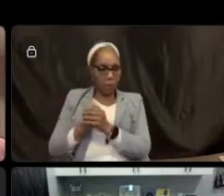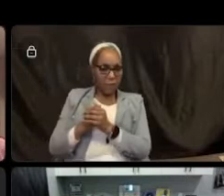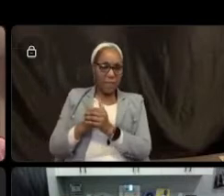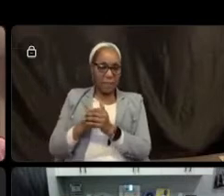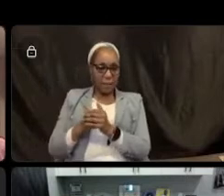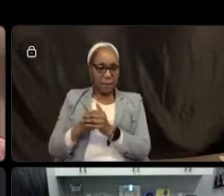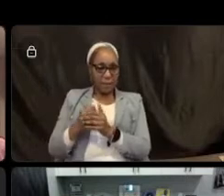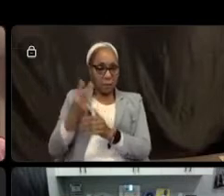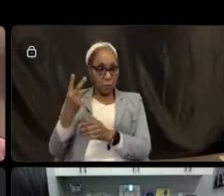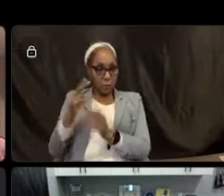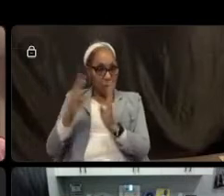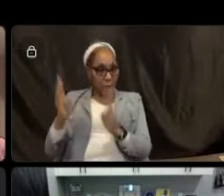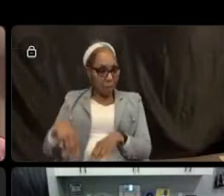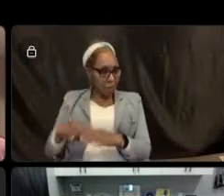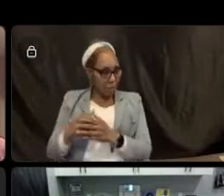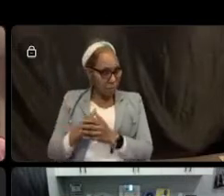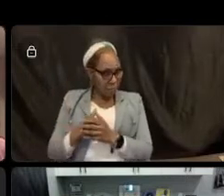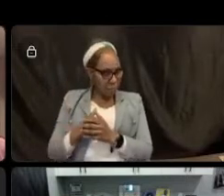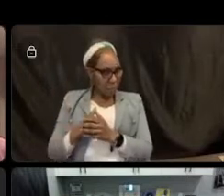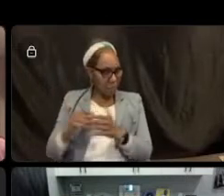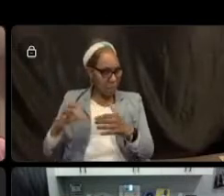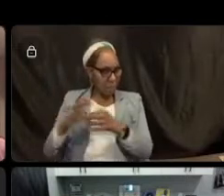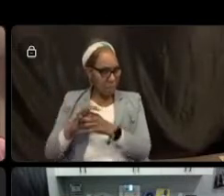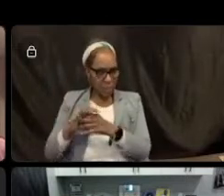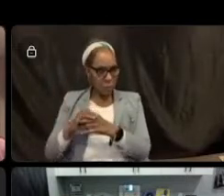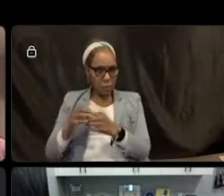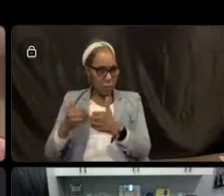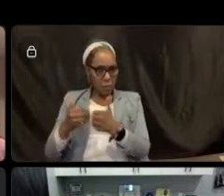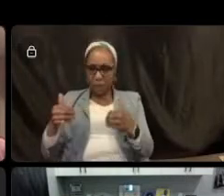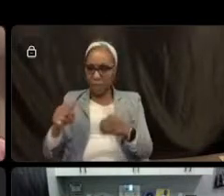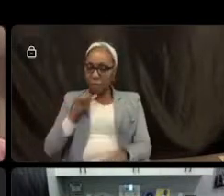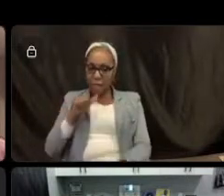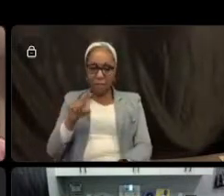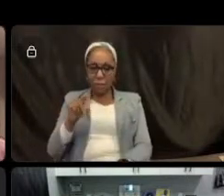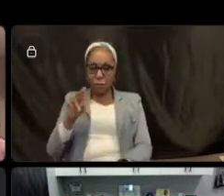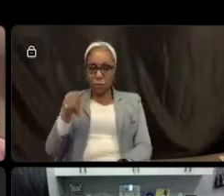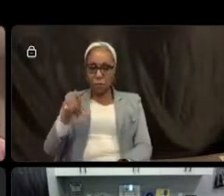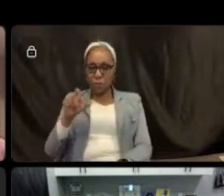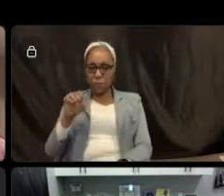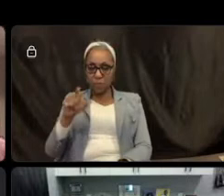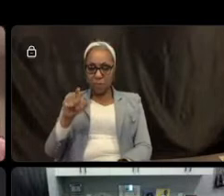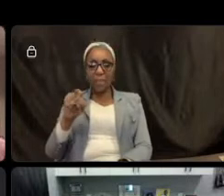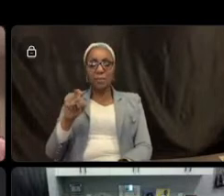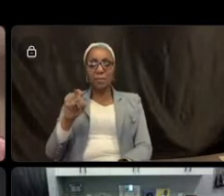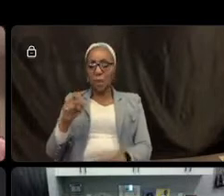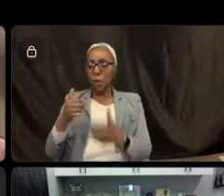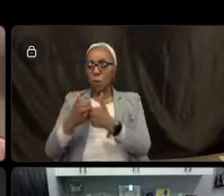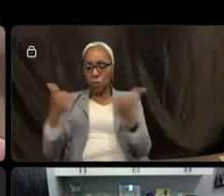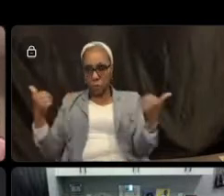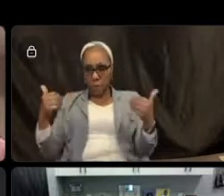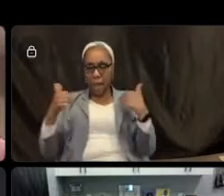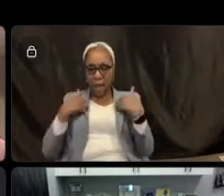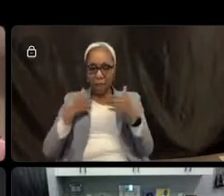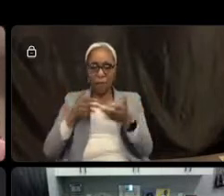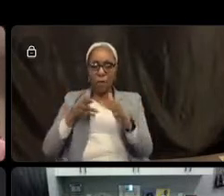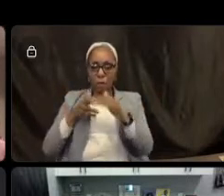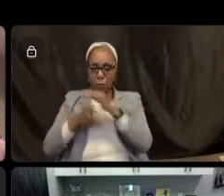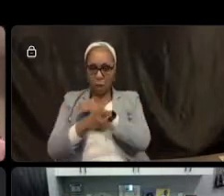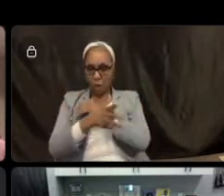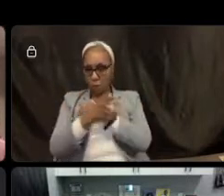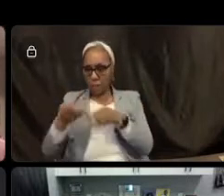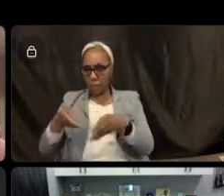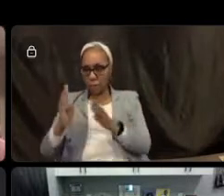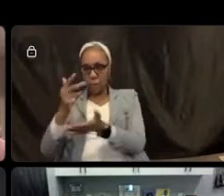houses, single-family detached, they're not duplexes, they're single-family detached. They will have garage and off-street